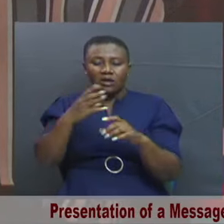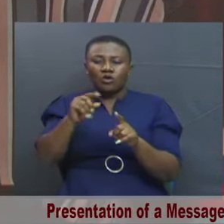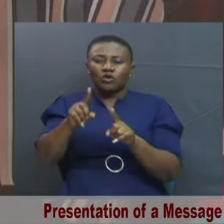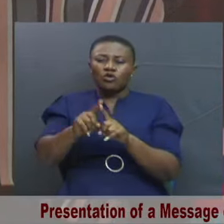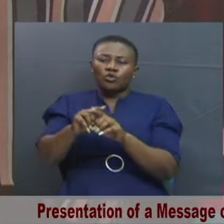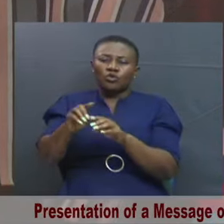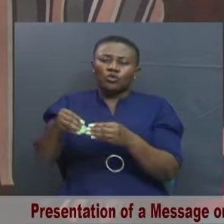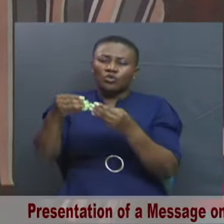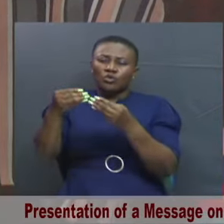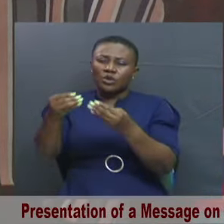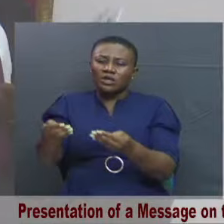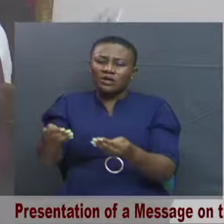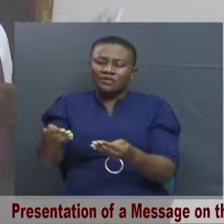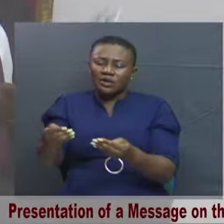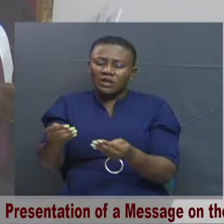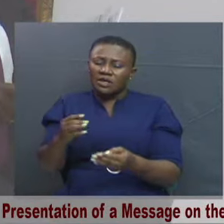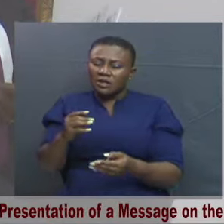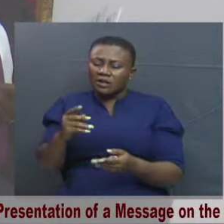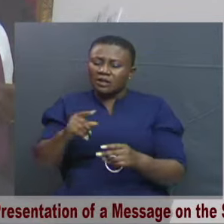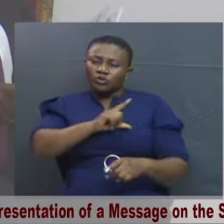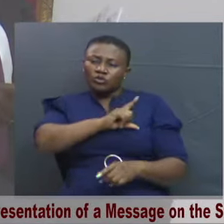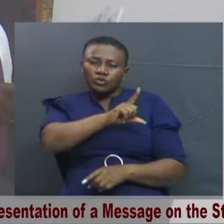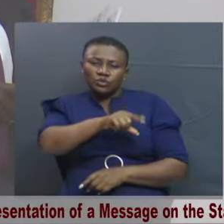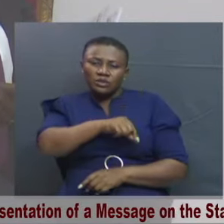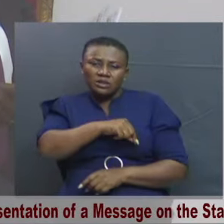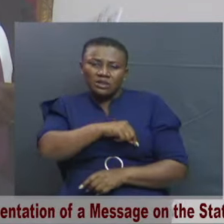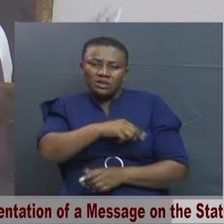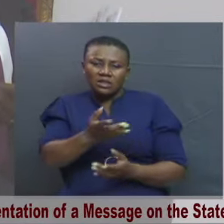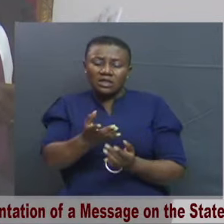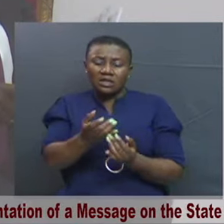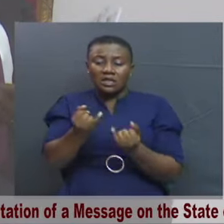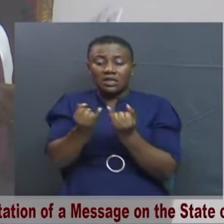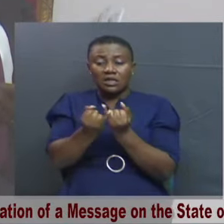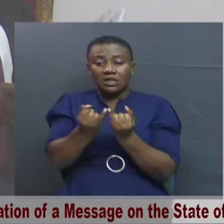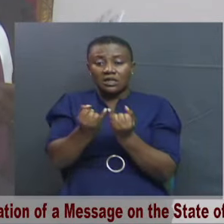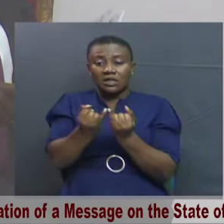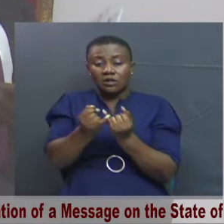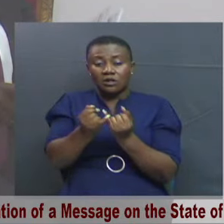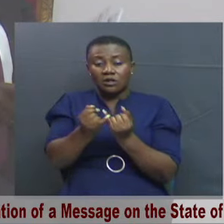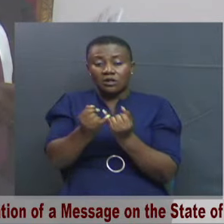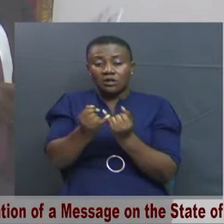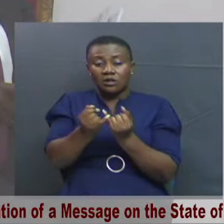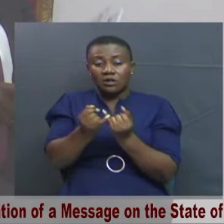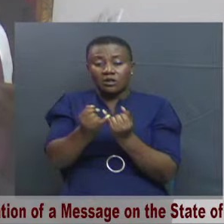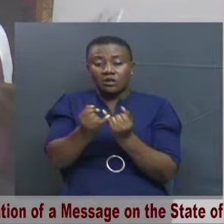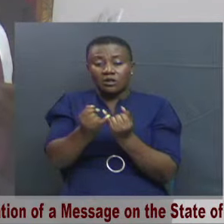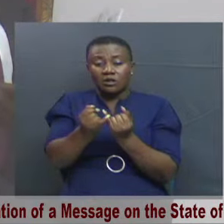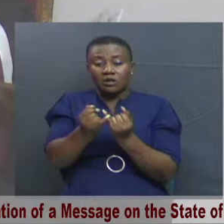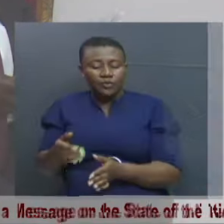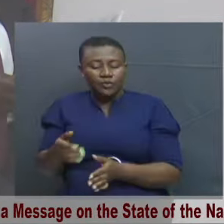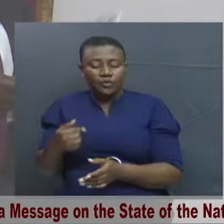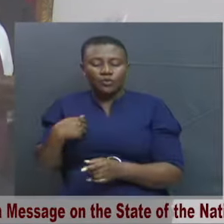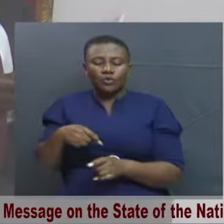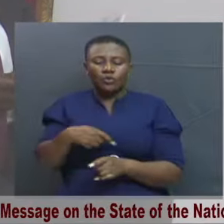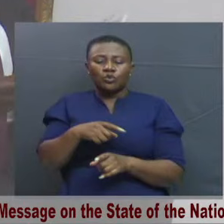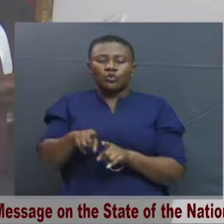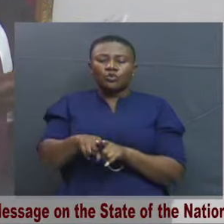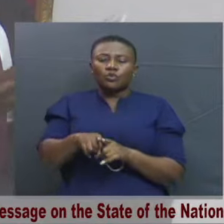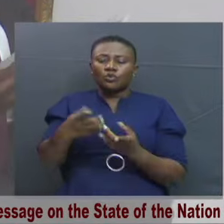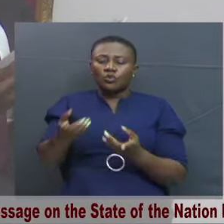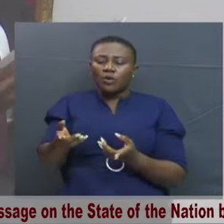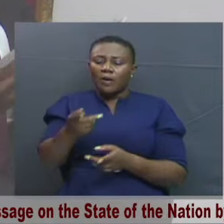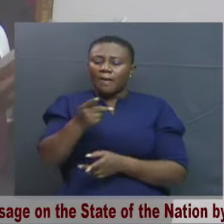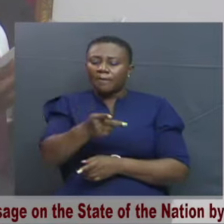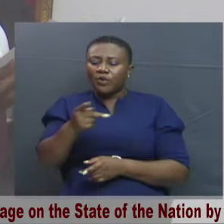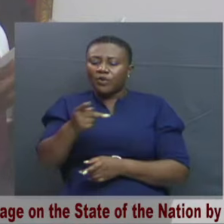biometric identity to the majority of ganes we've also implemented the digital property address